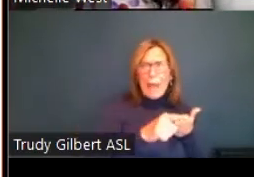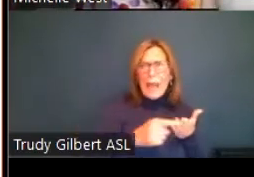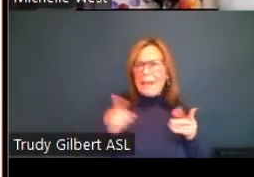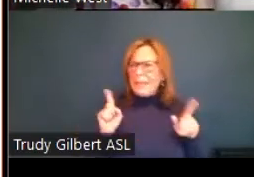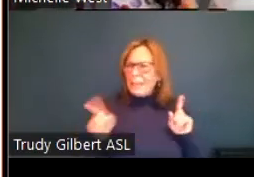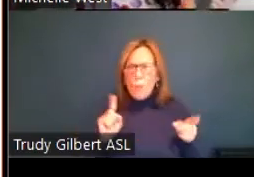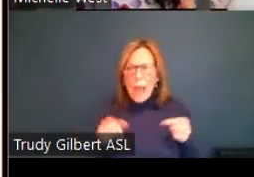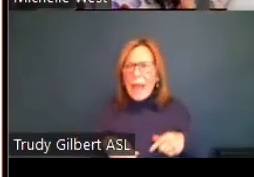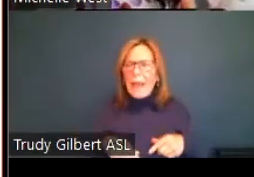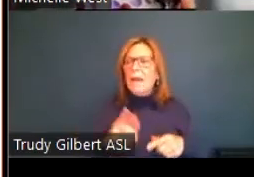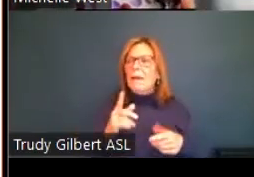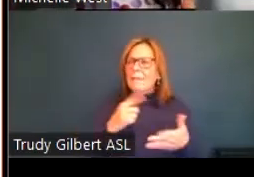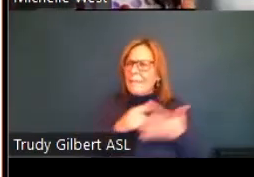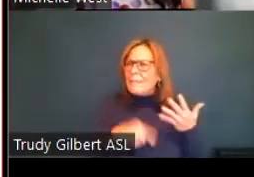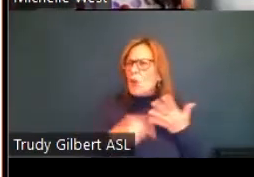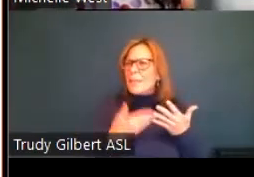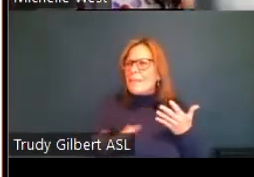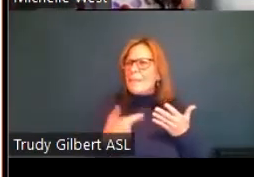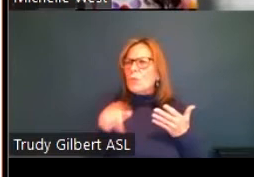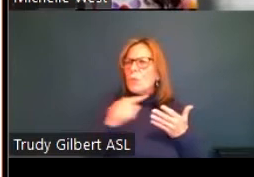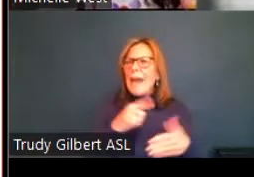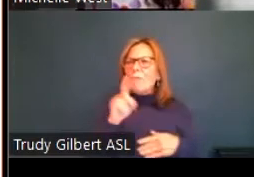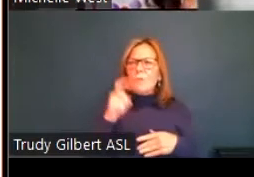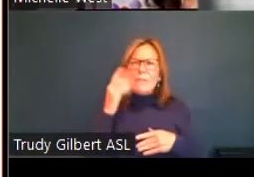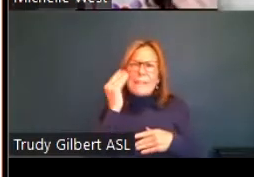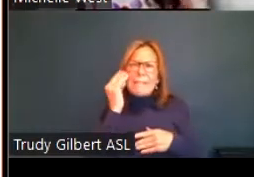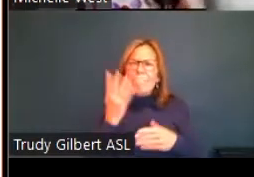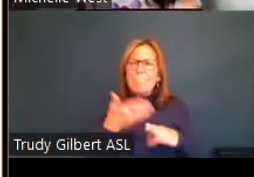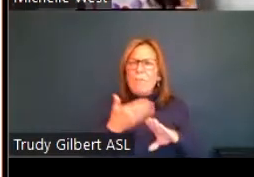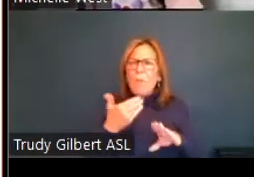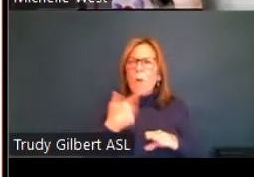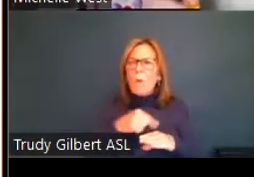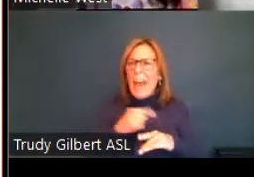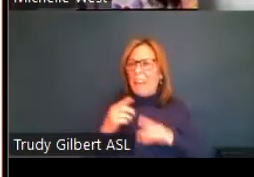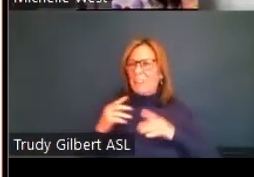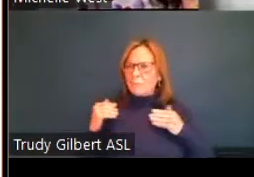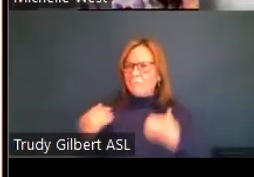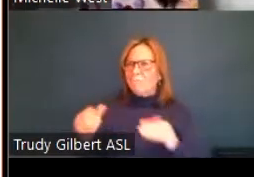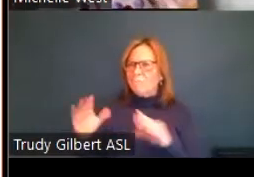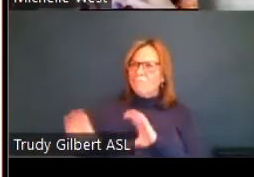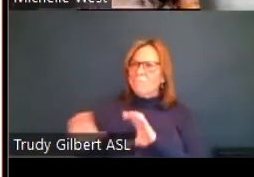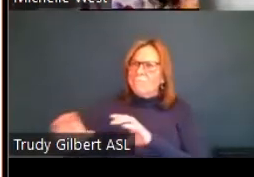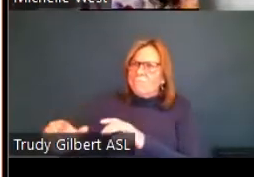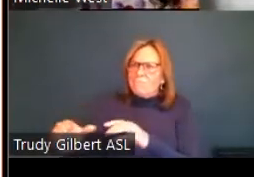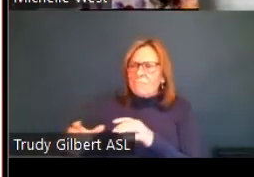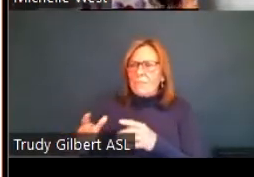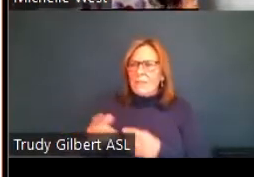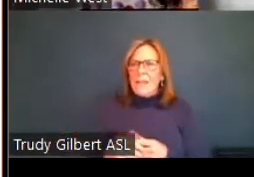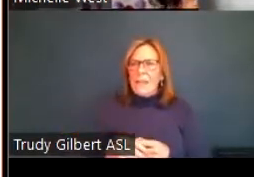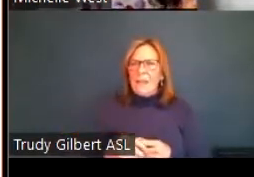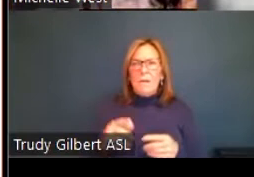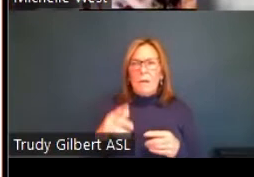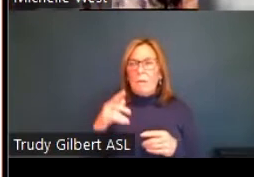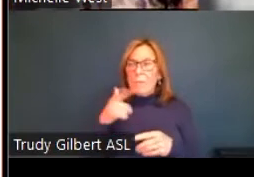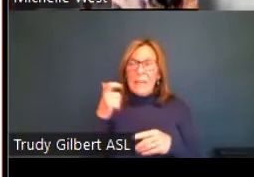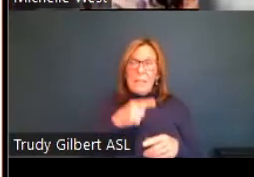need to think through before we actually invest in the time, because those, some of these strategies we're going to get into later,